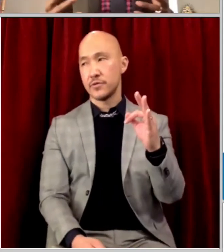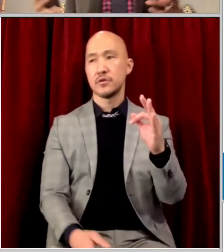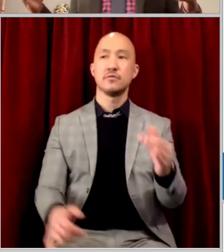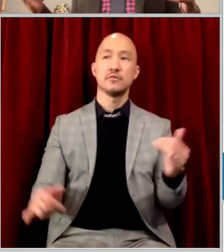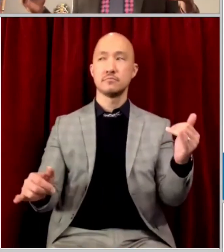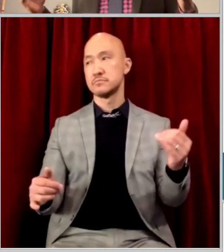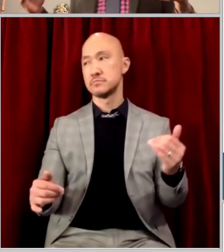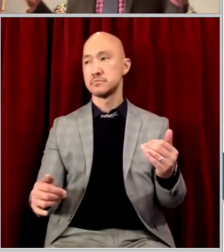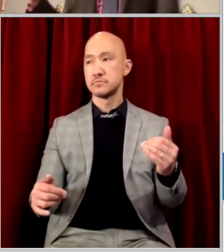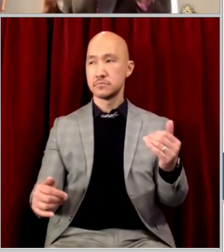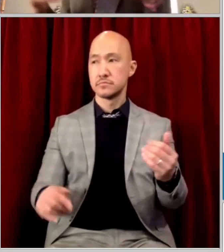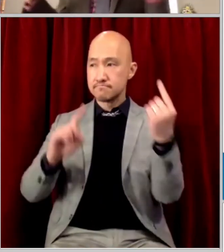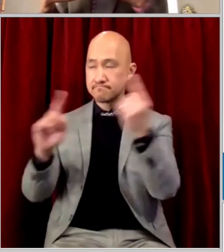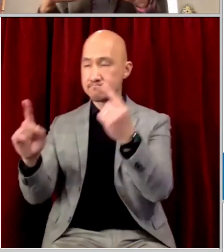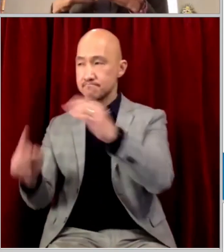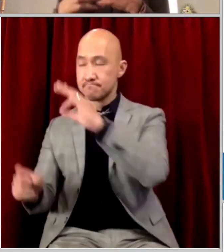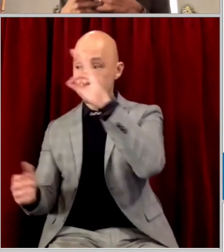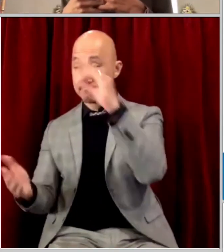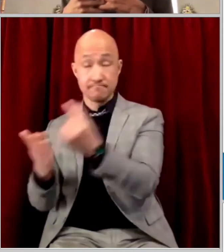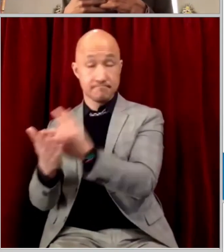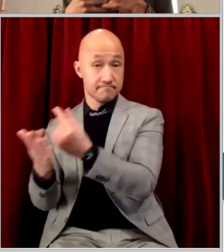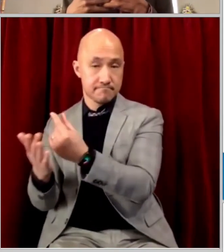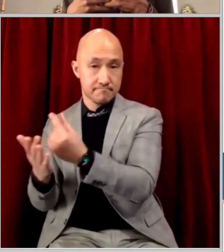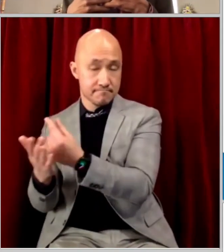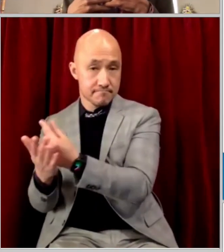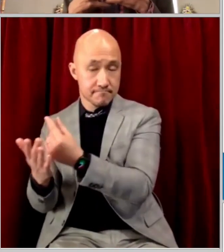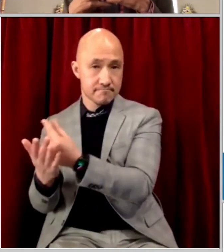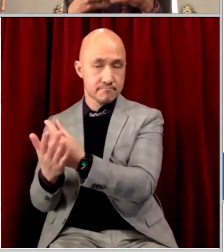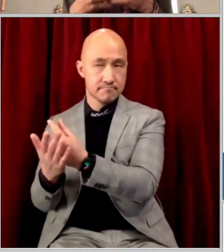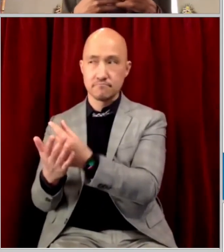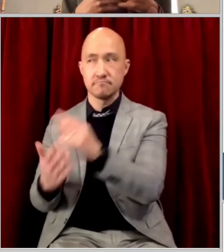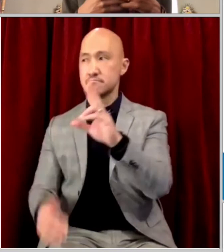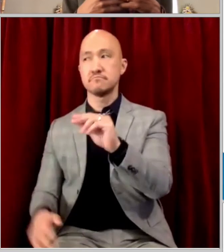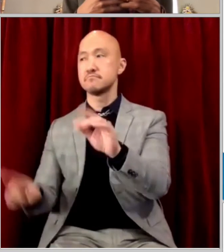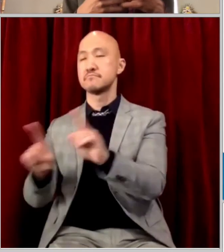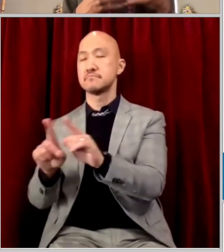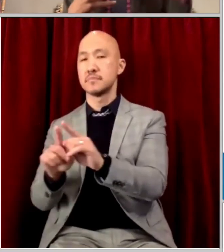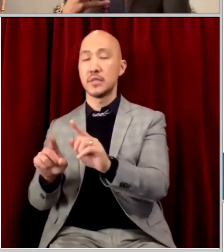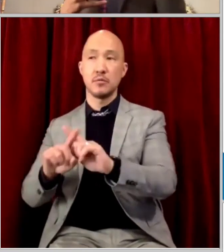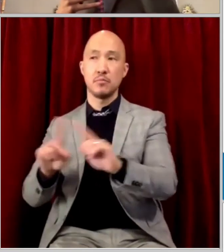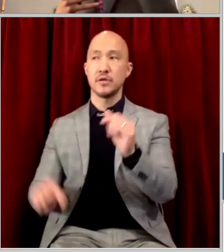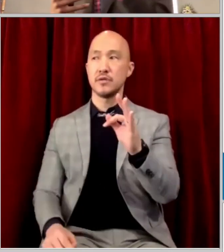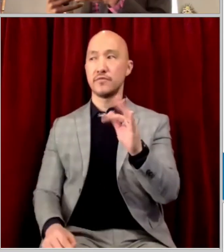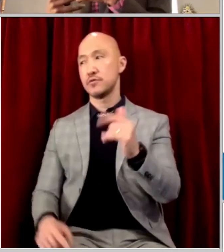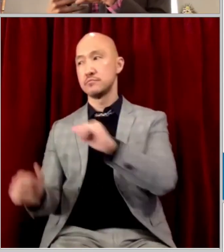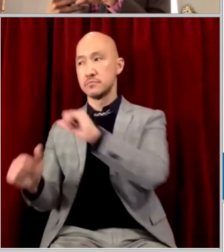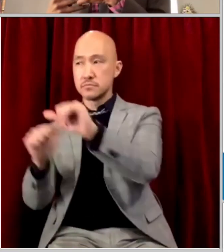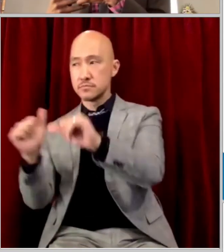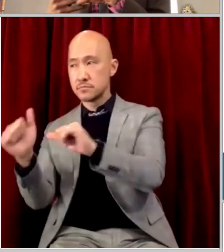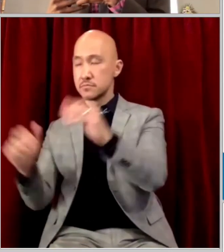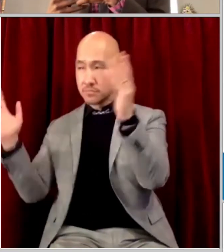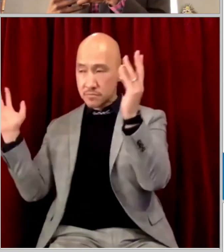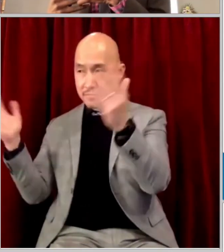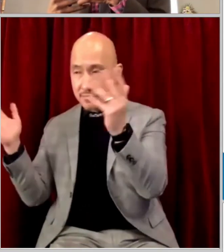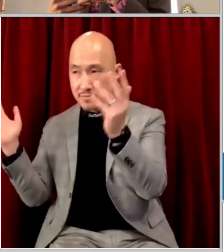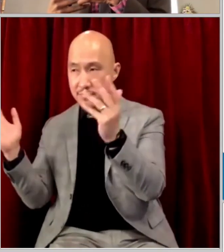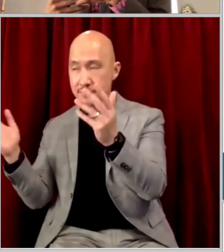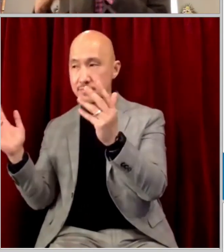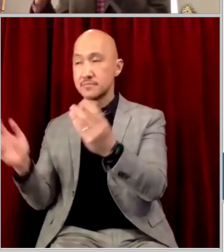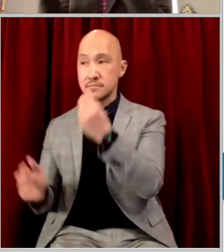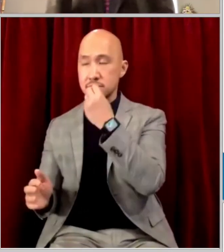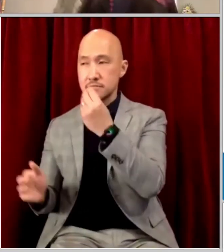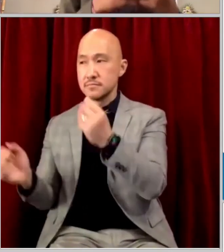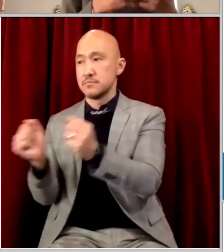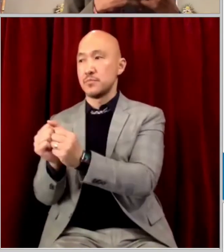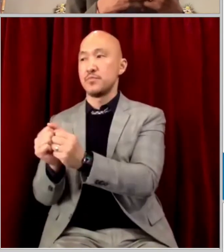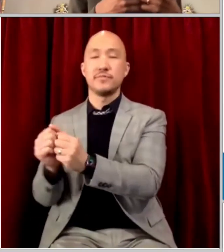company. This means I'm spending a lot of time with these people. Eventually, what's going to happen? Either I'm going to rub off on them